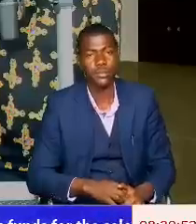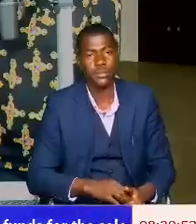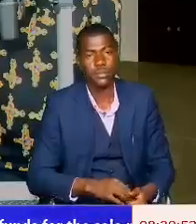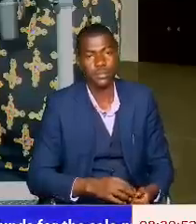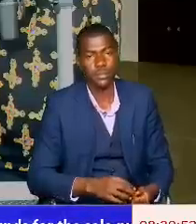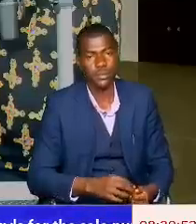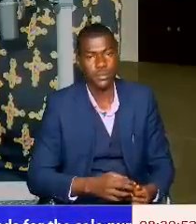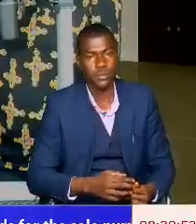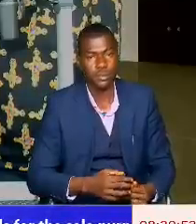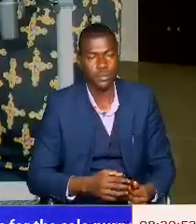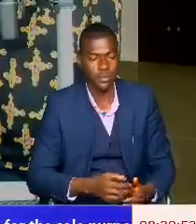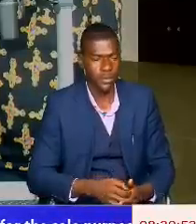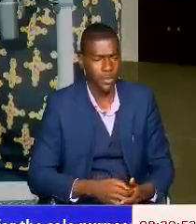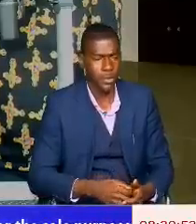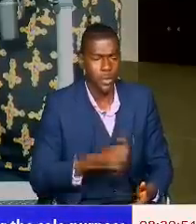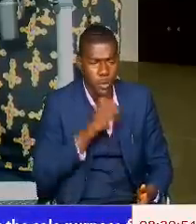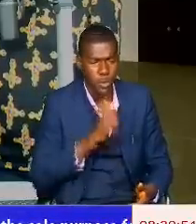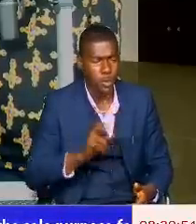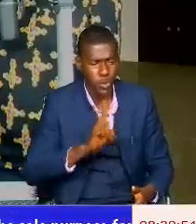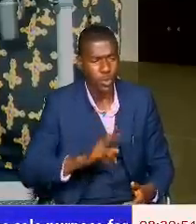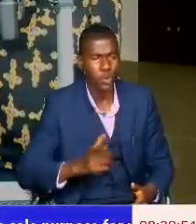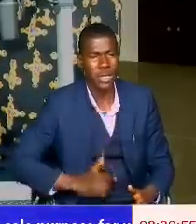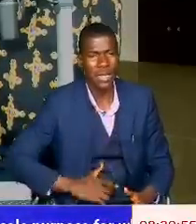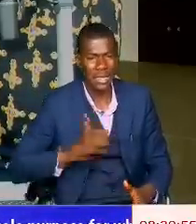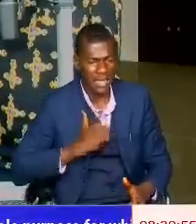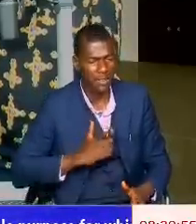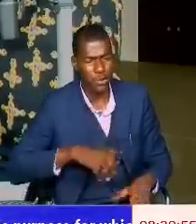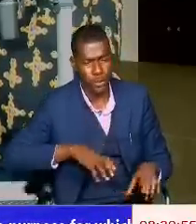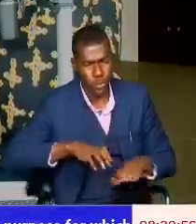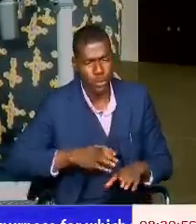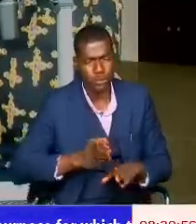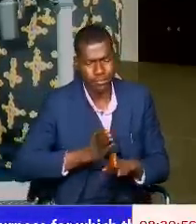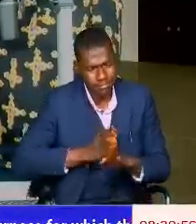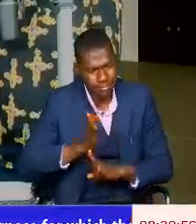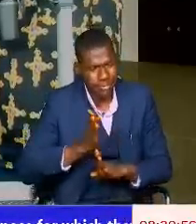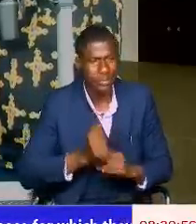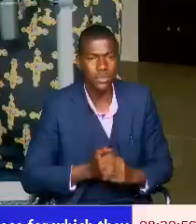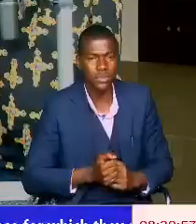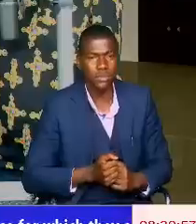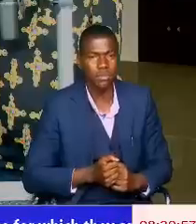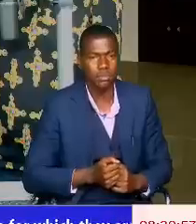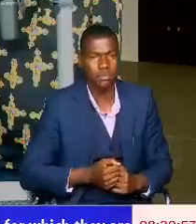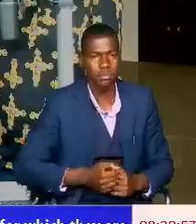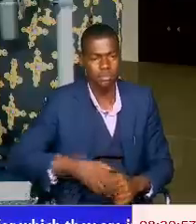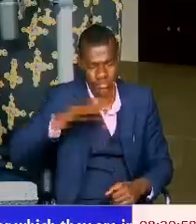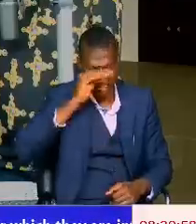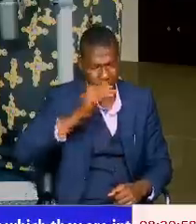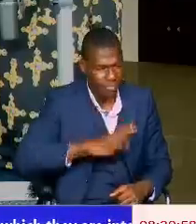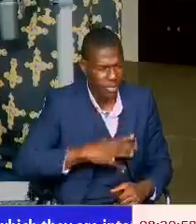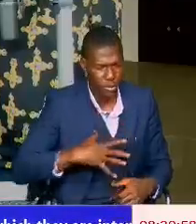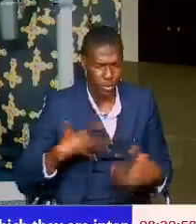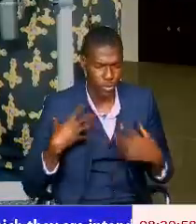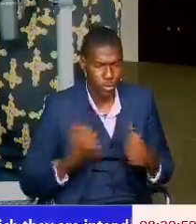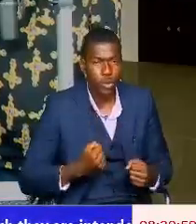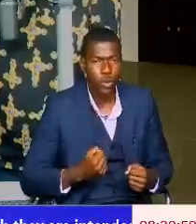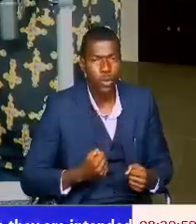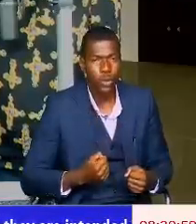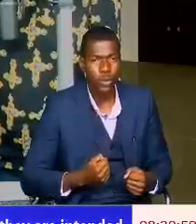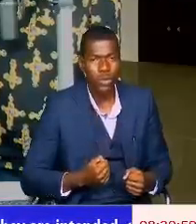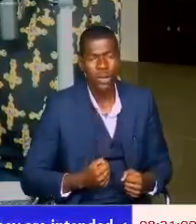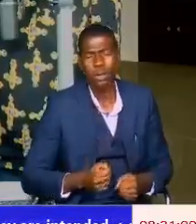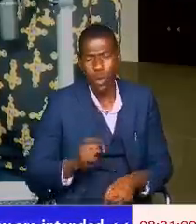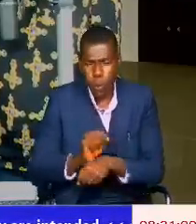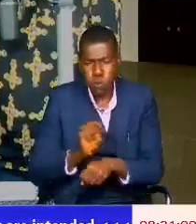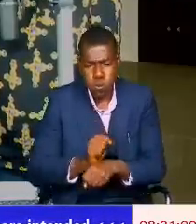Una no go take una life, do better thing. Able-bodied young men and women. Now only to take thief,